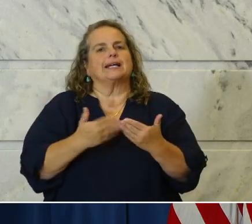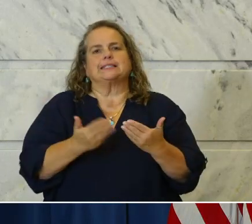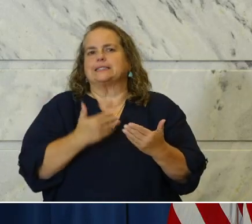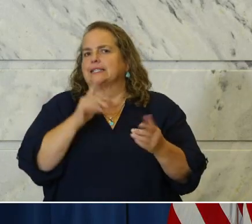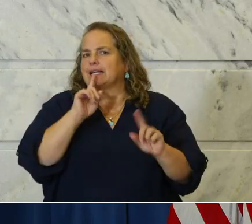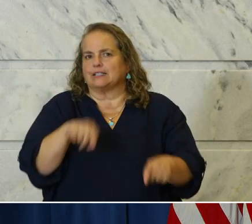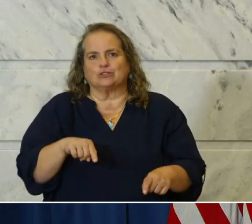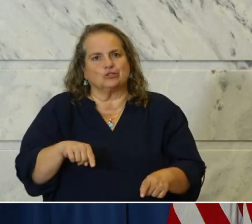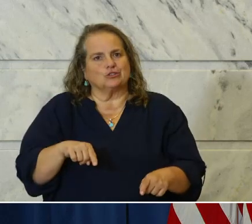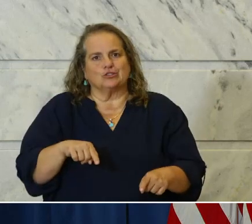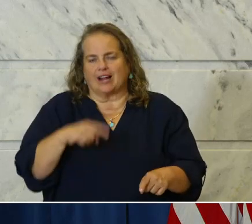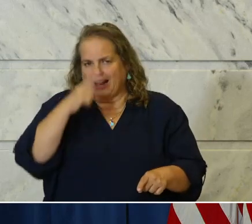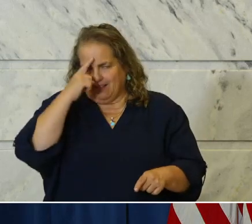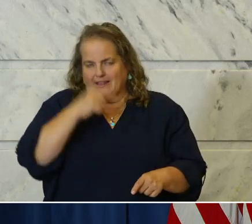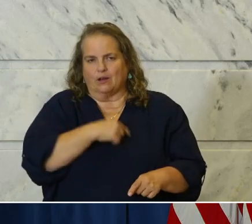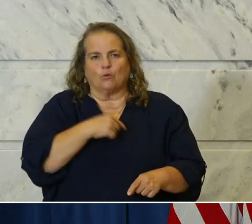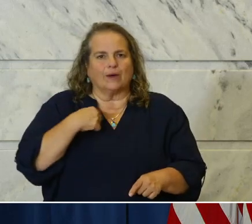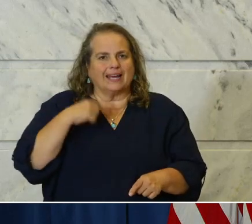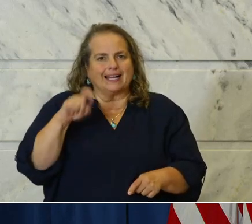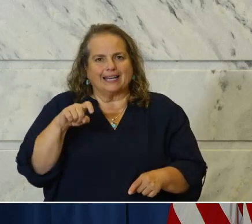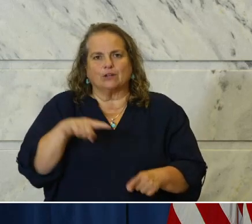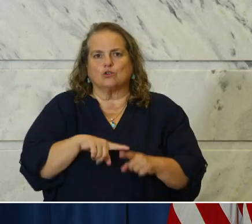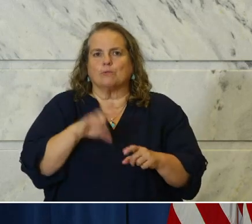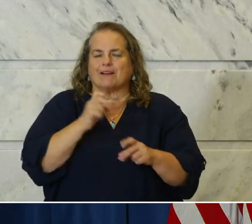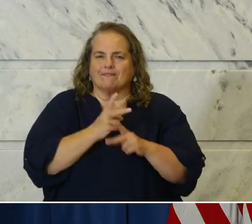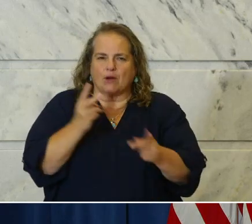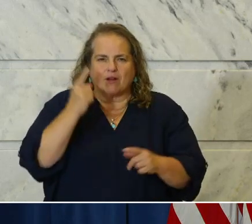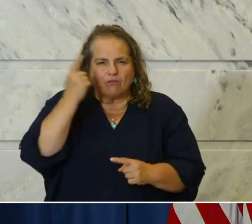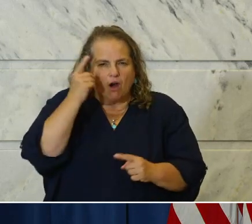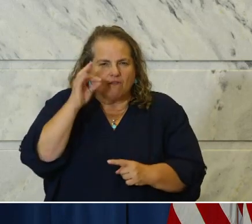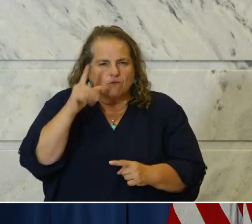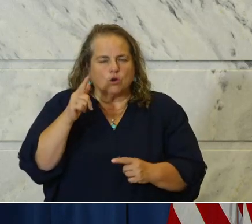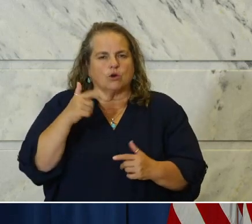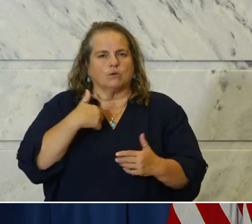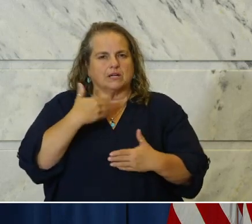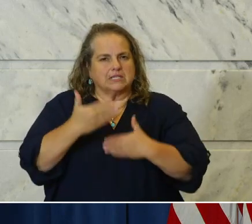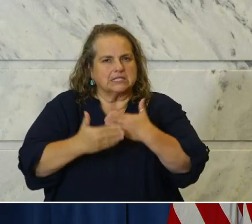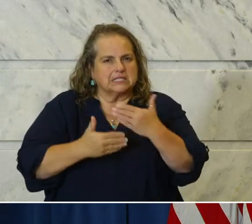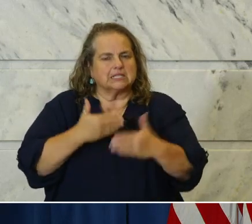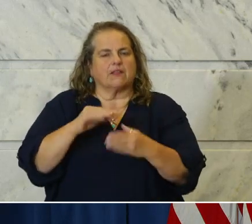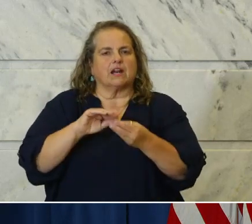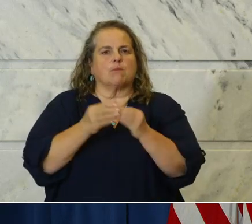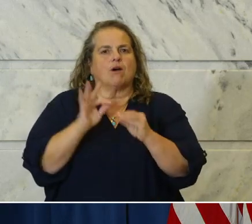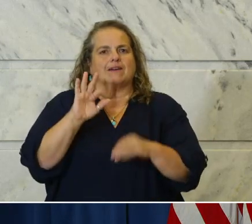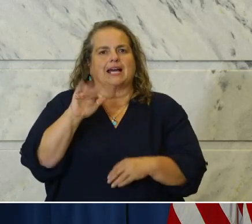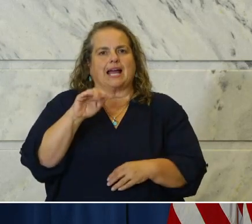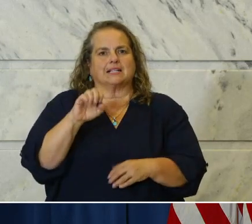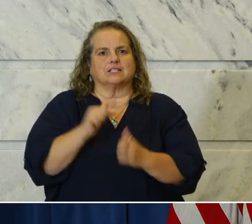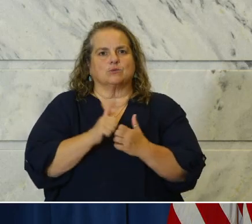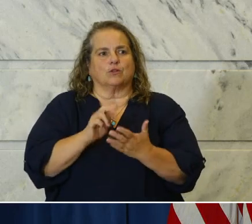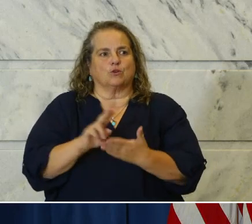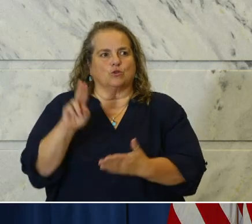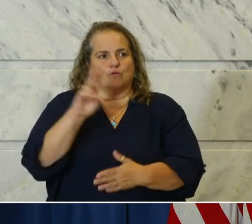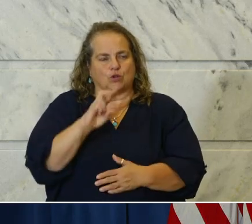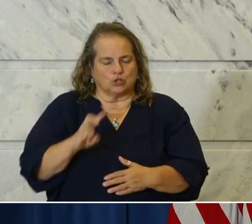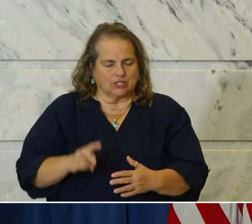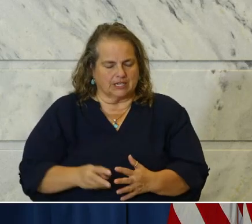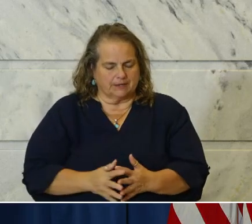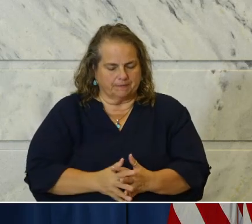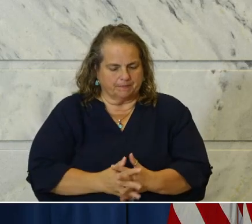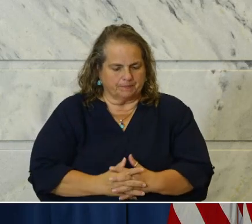but I think we need to be very thoughtful moving forward with the number of cases we're seeing.